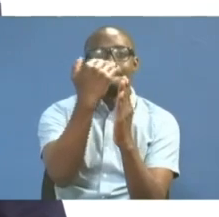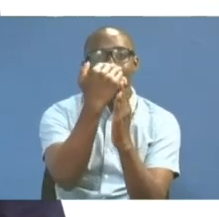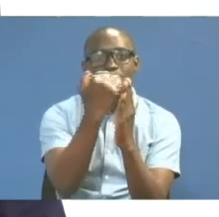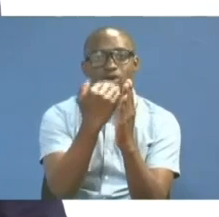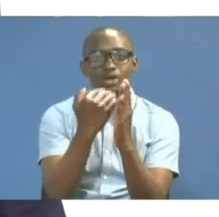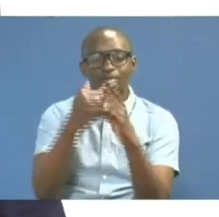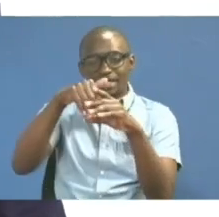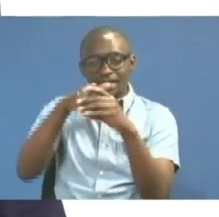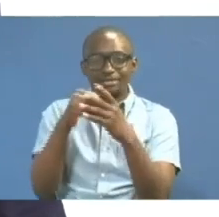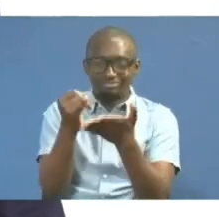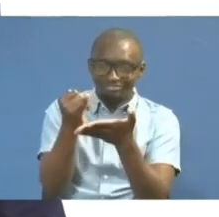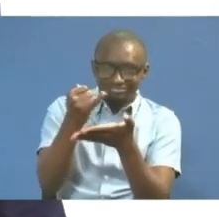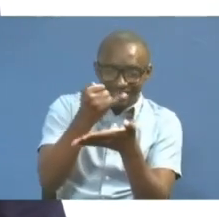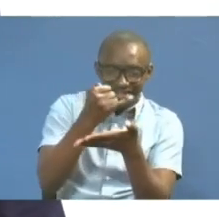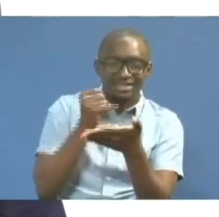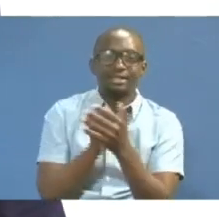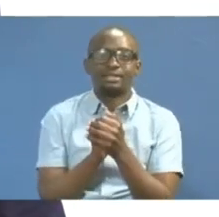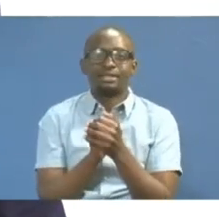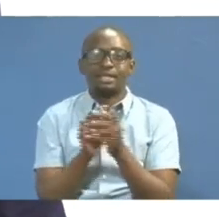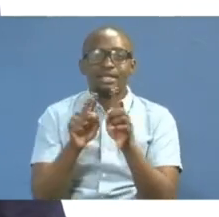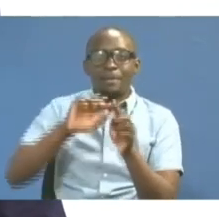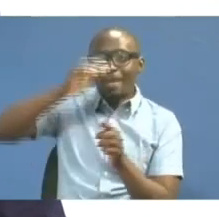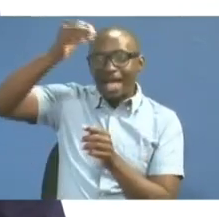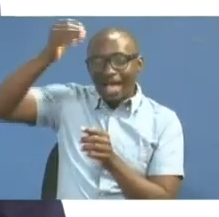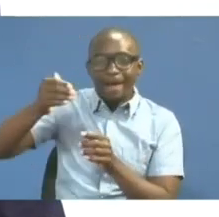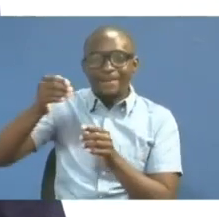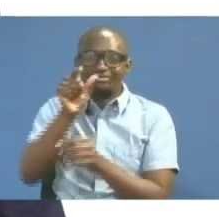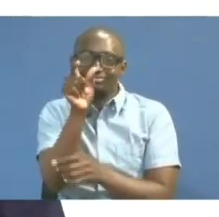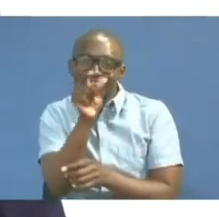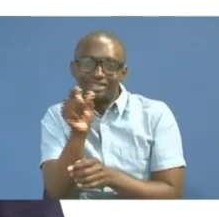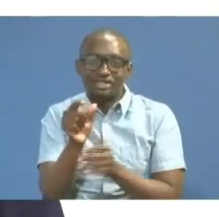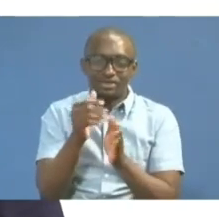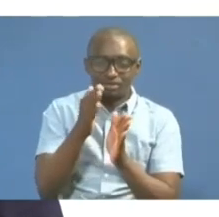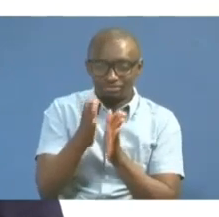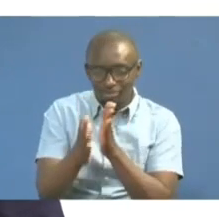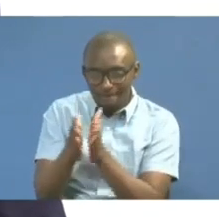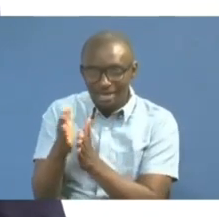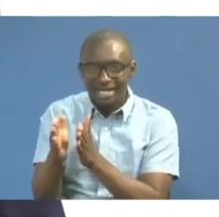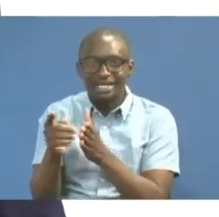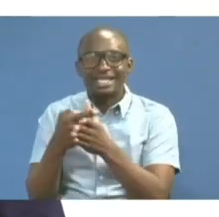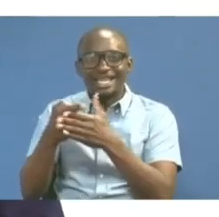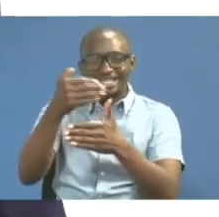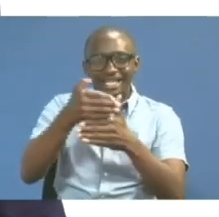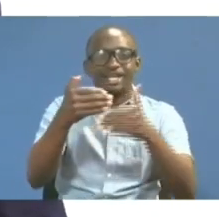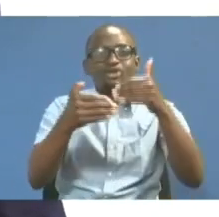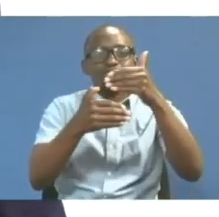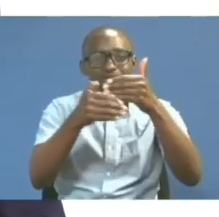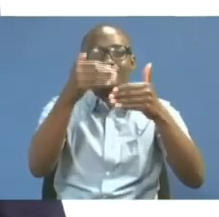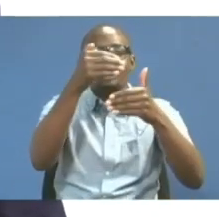programs in architecture, in urban and regional planning, and